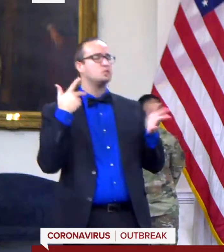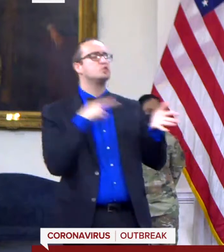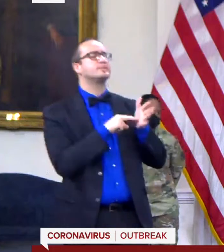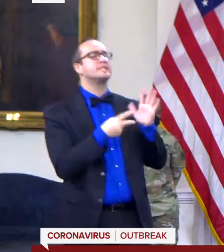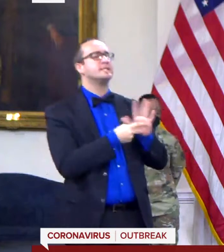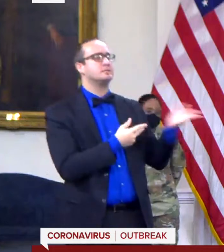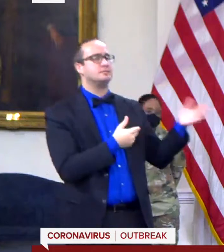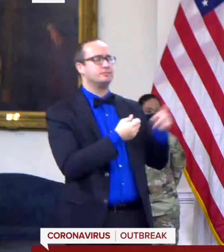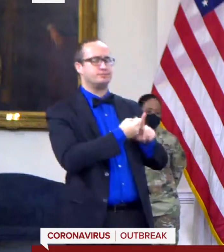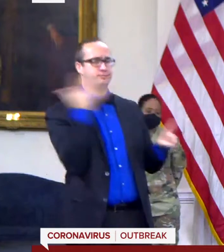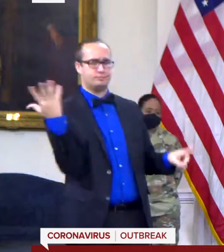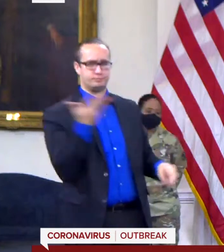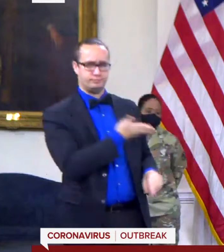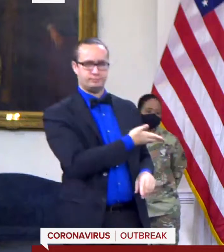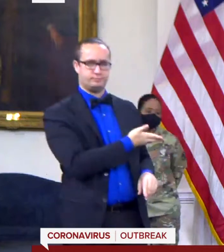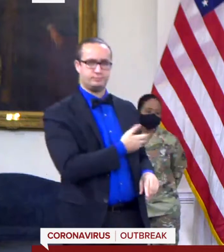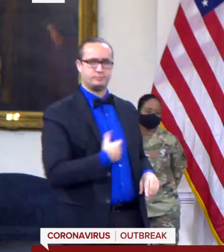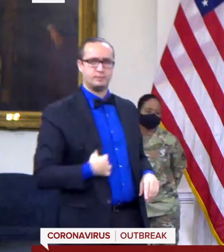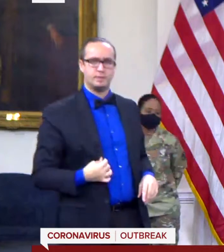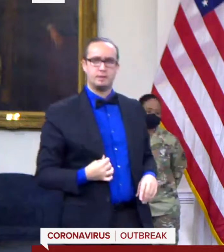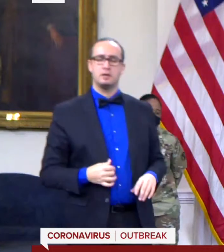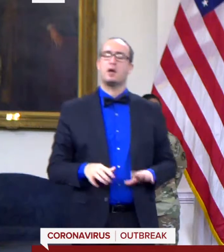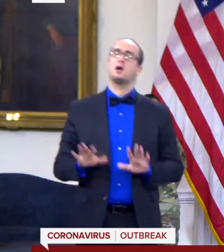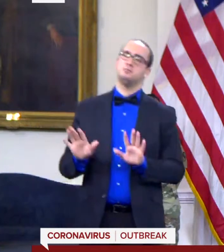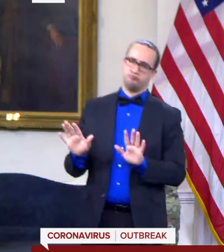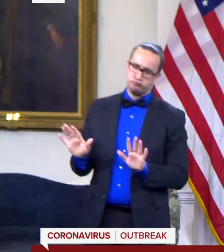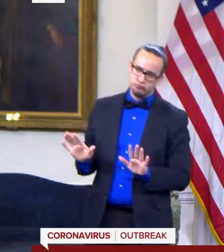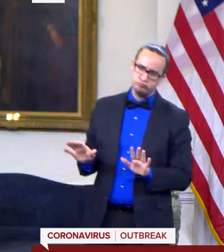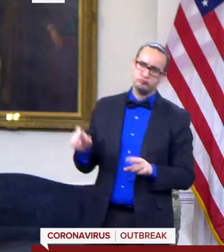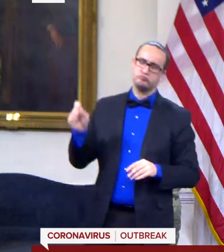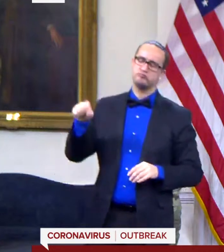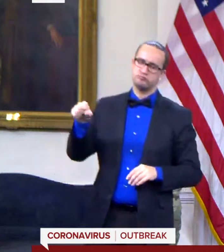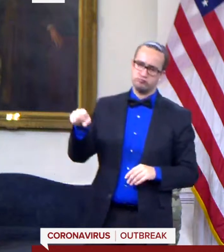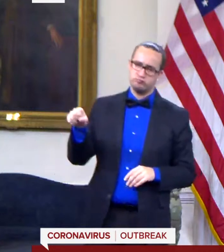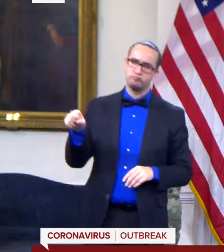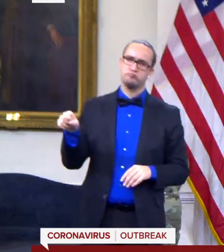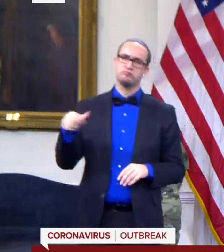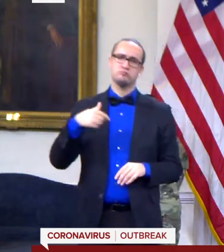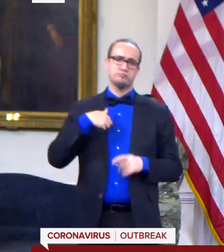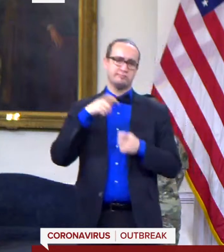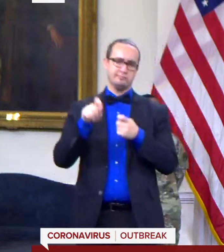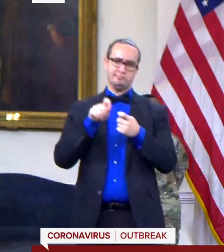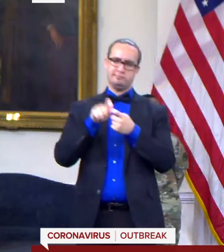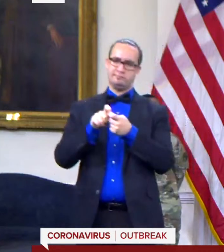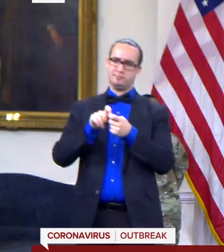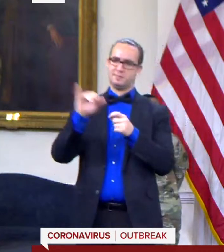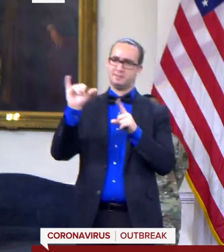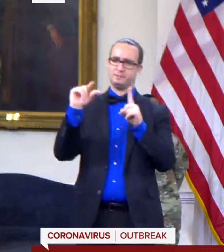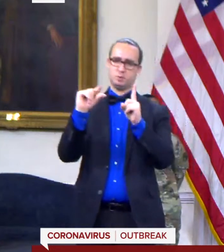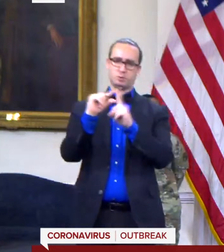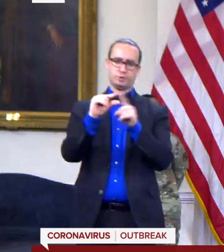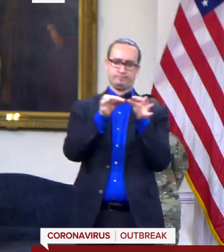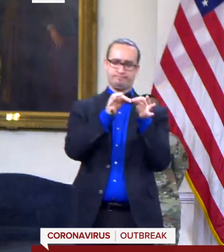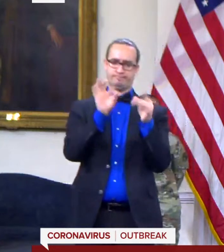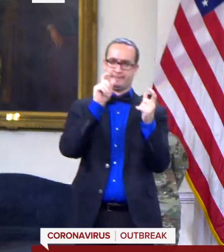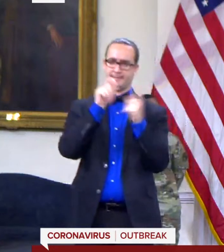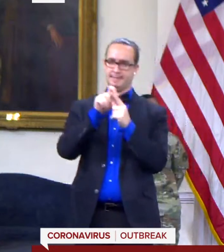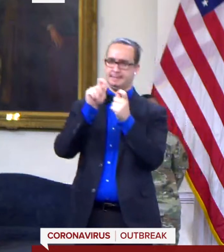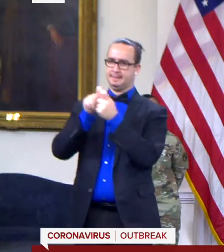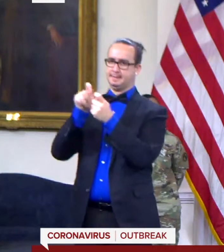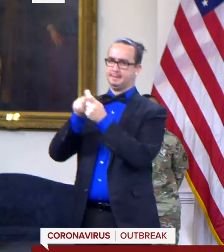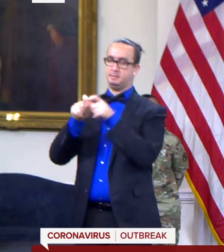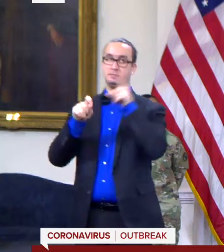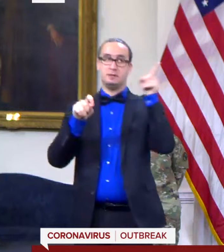that President Biden used and that the leaders of the federal government use almost every day. It's the same thing we announced at a press conference